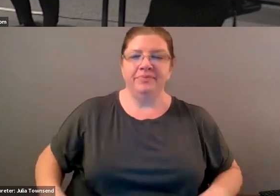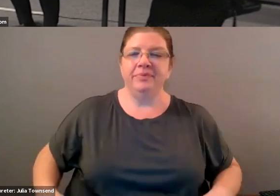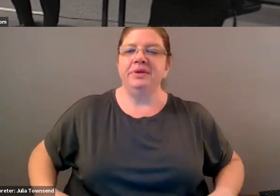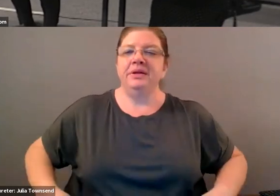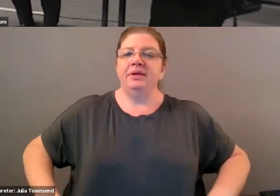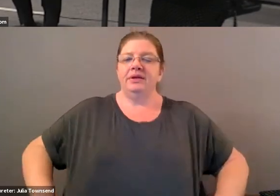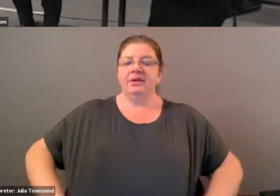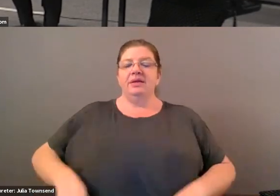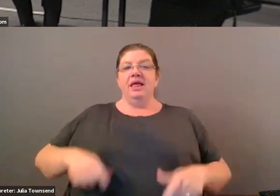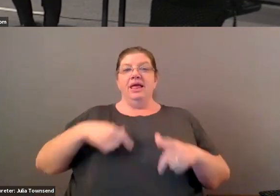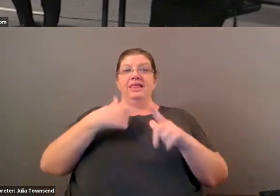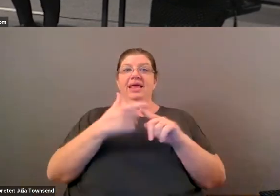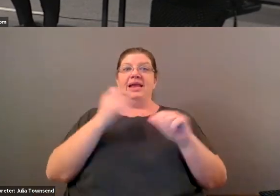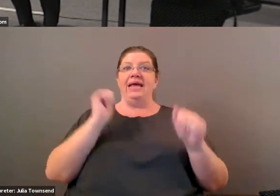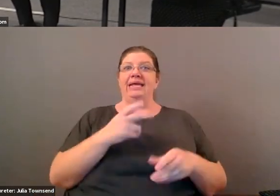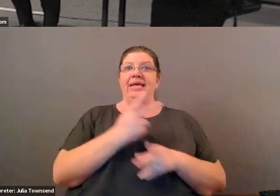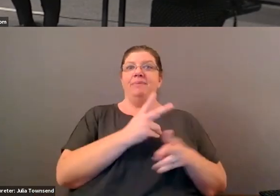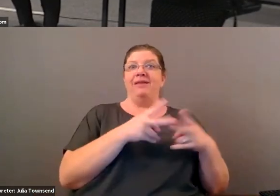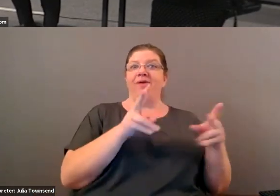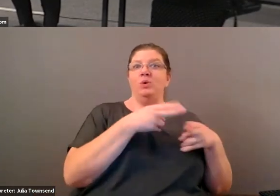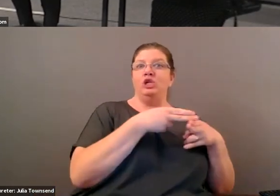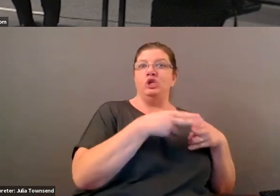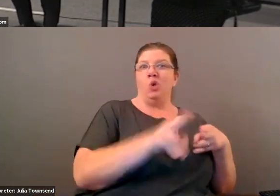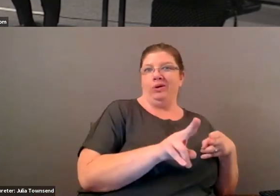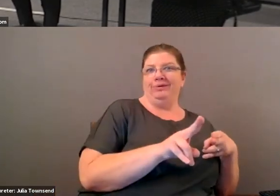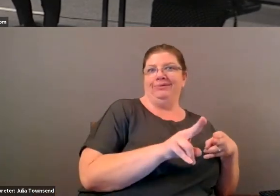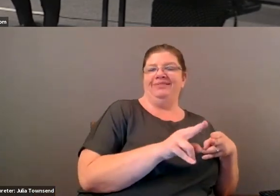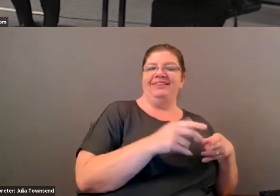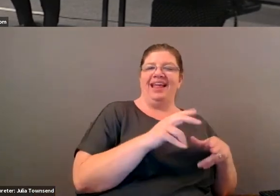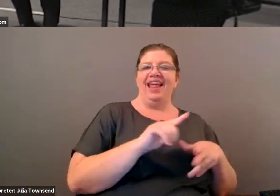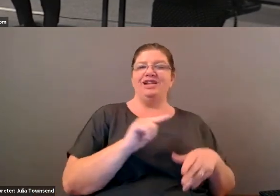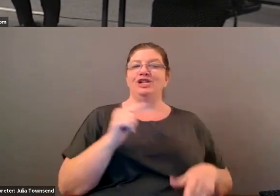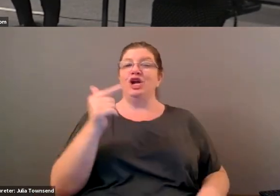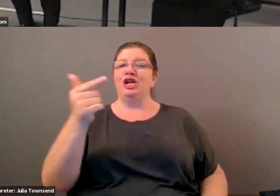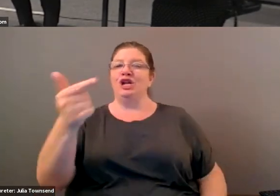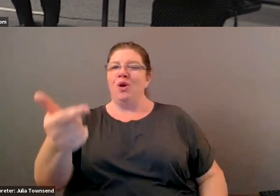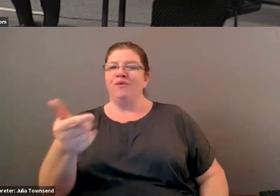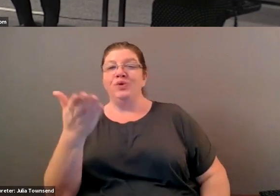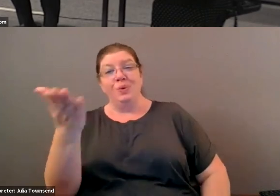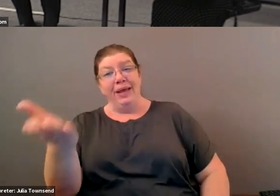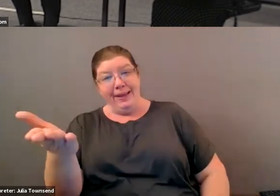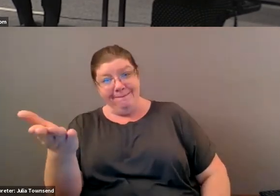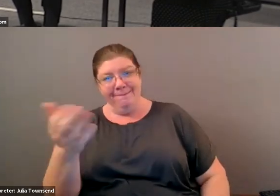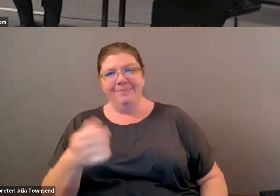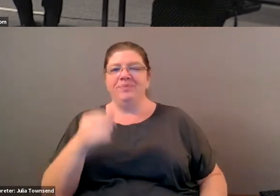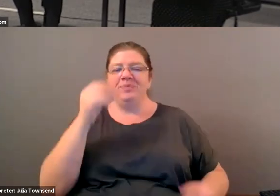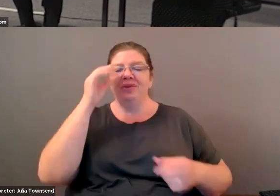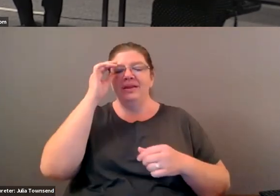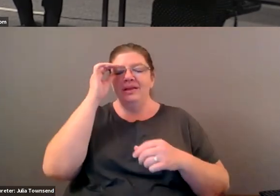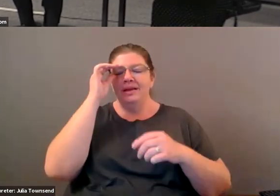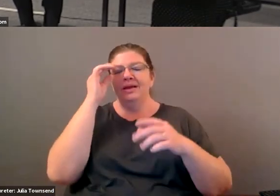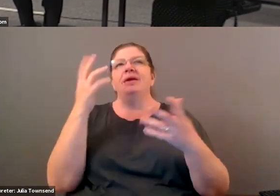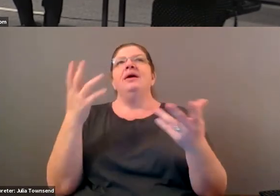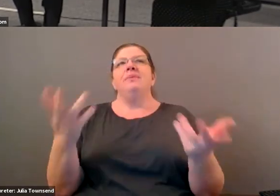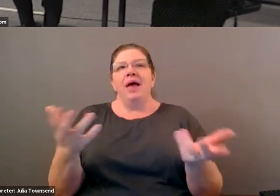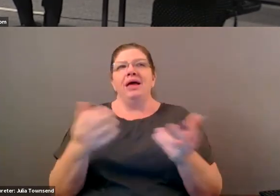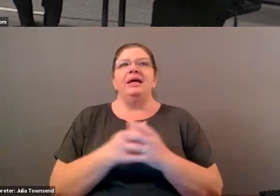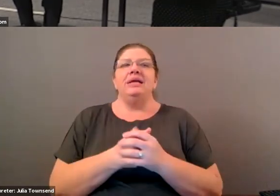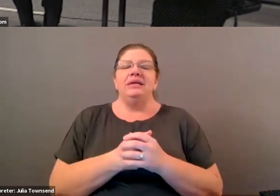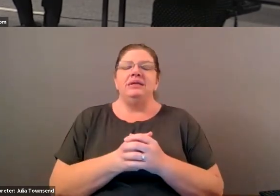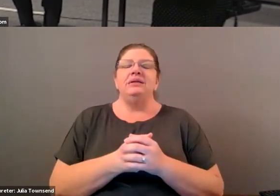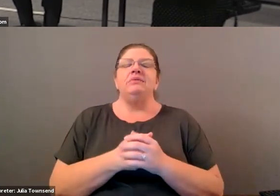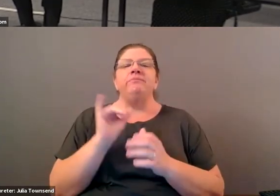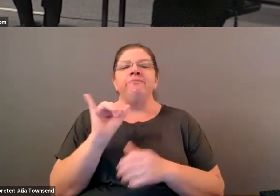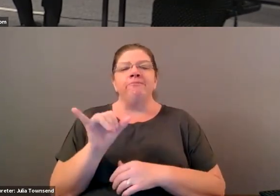then I can really keep it short and turn it over to him. But it became